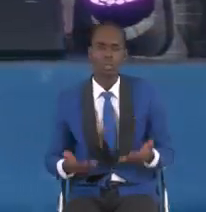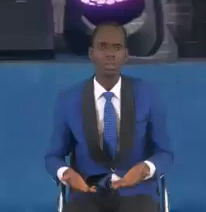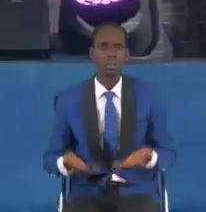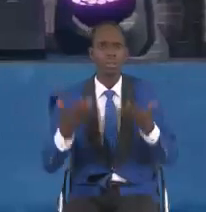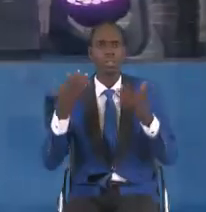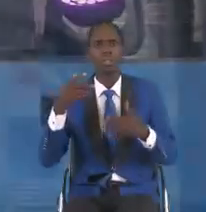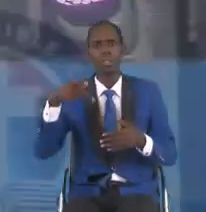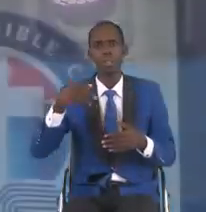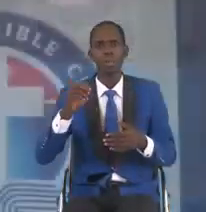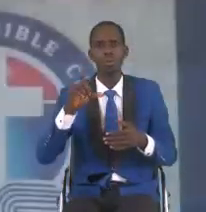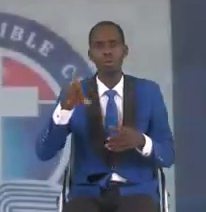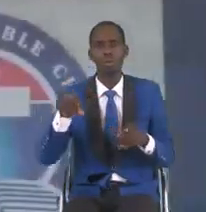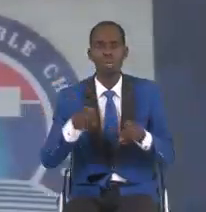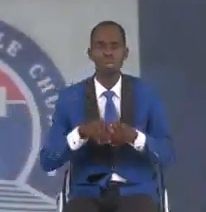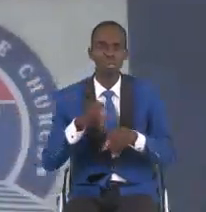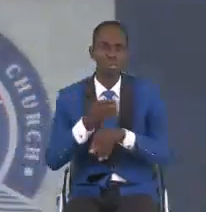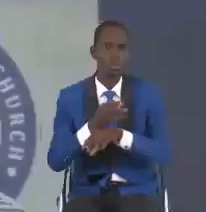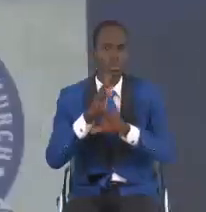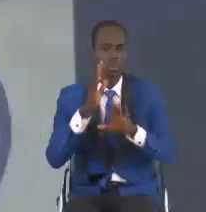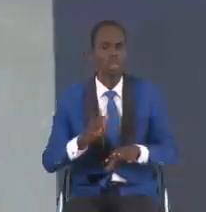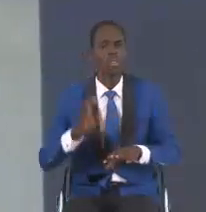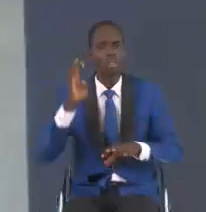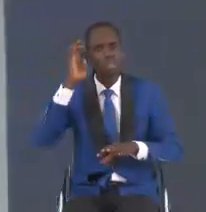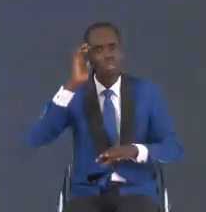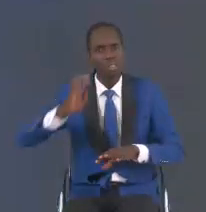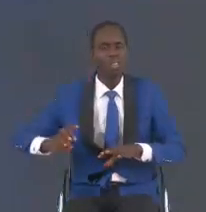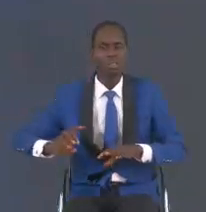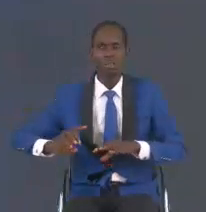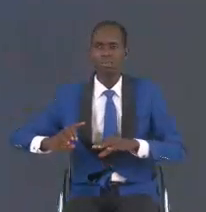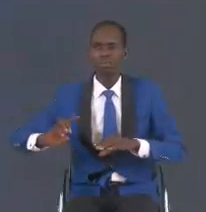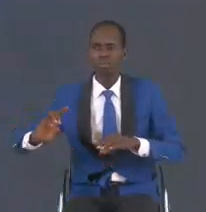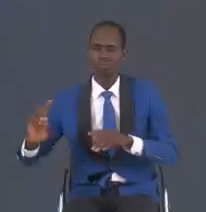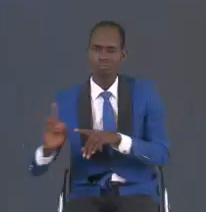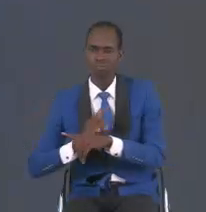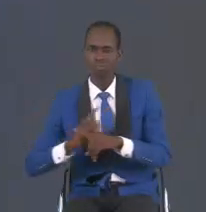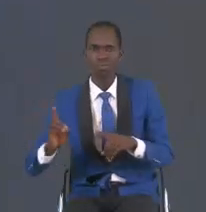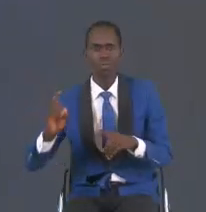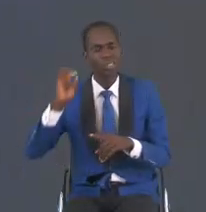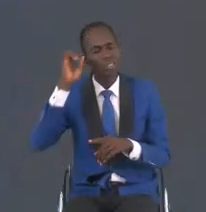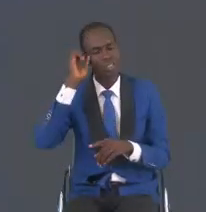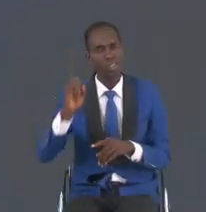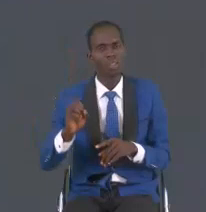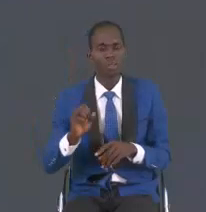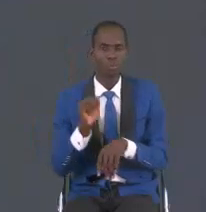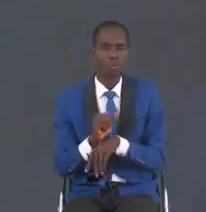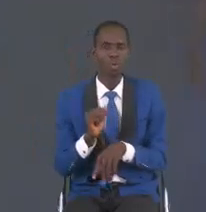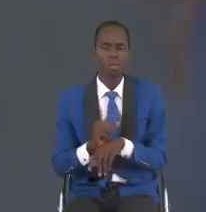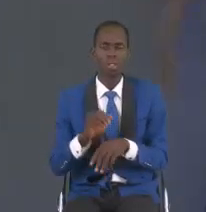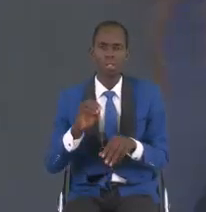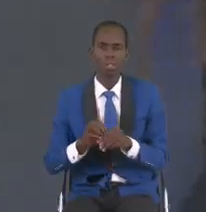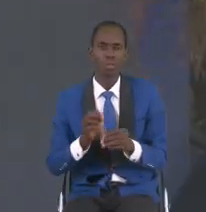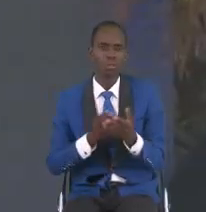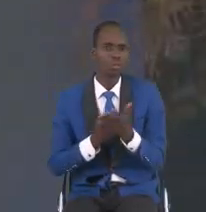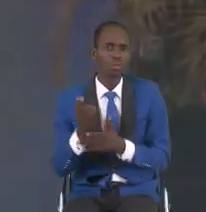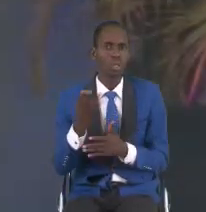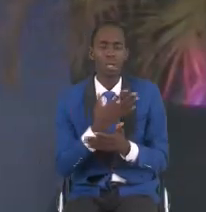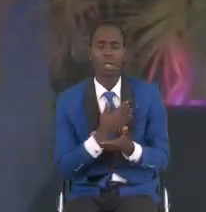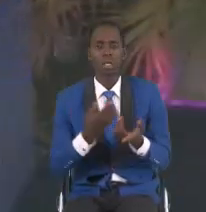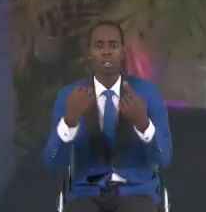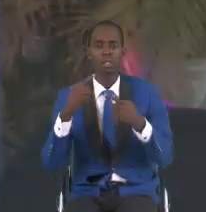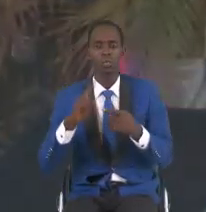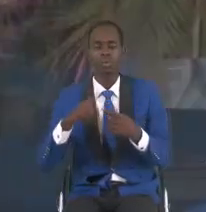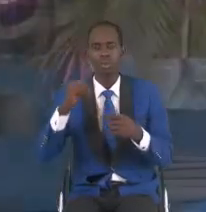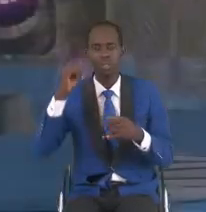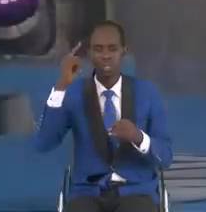he dealt with his ministry in truth. And now he came to the end of his